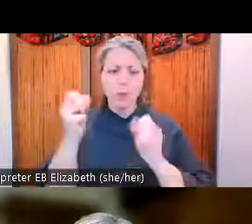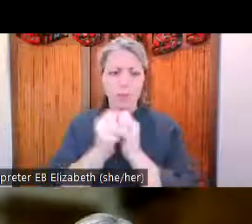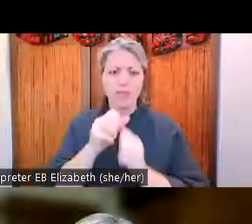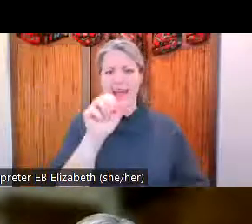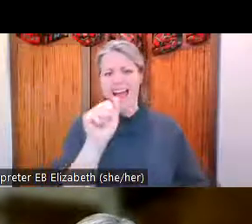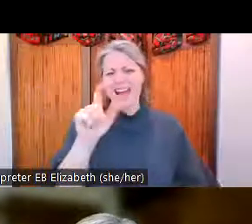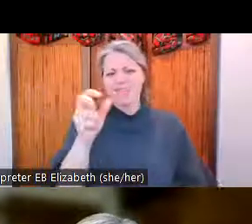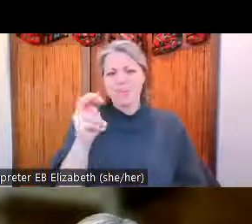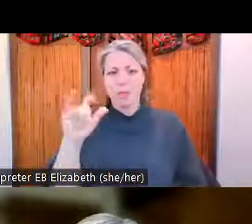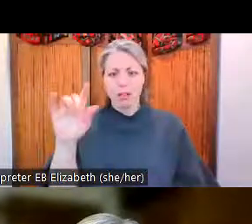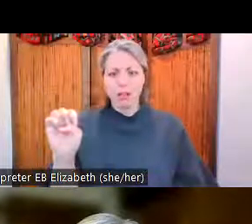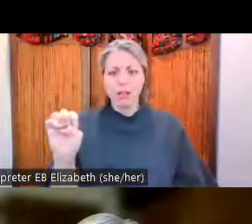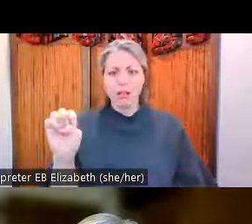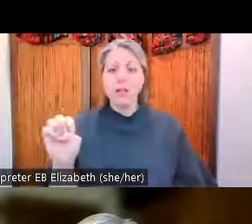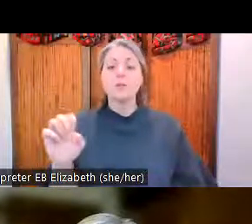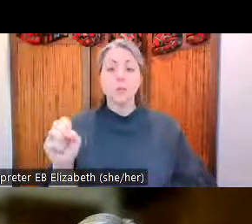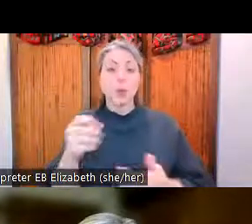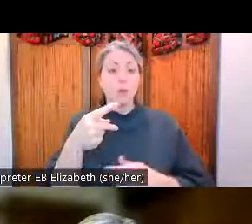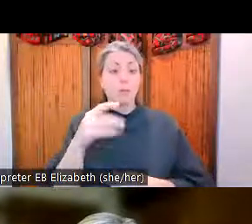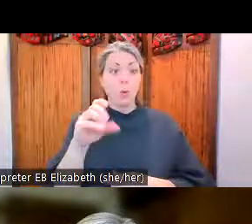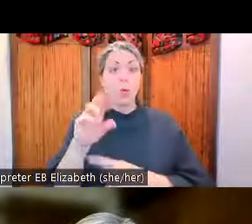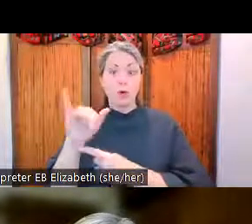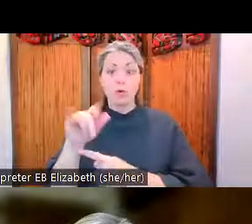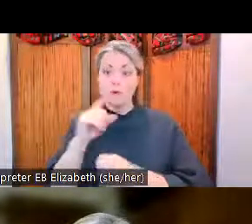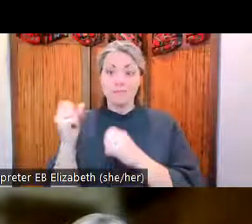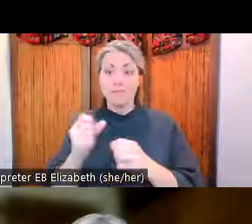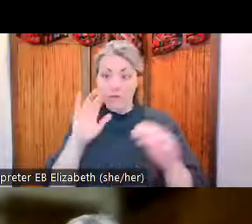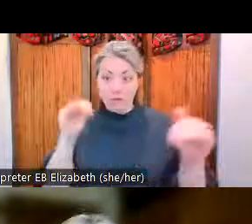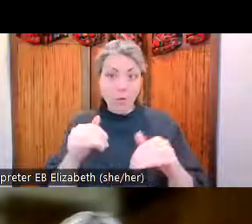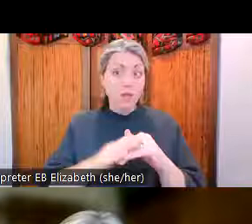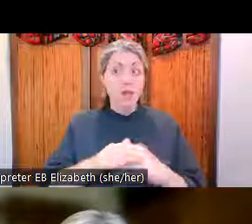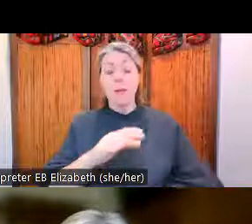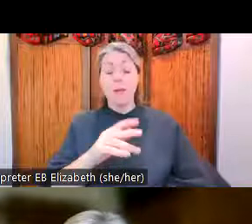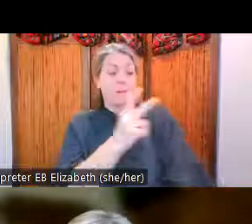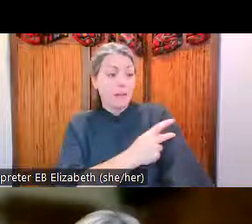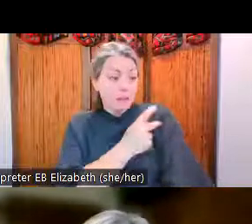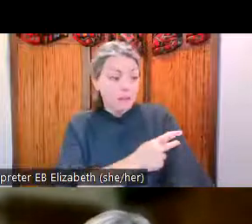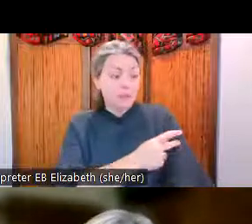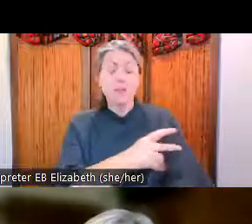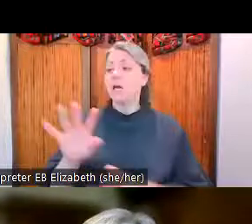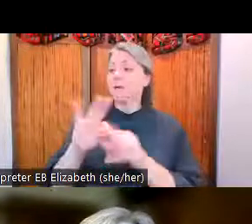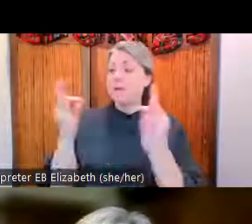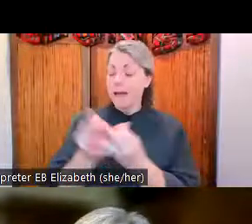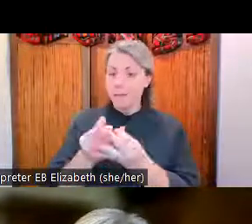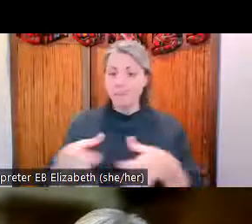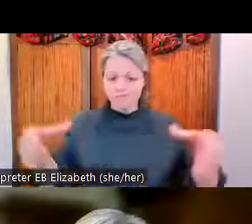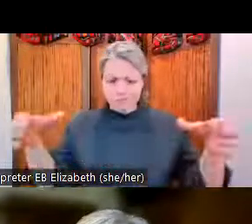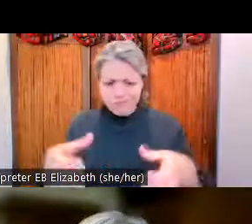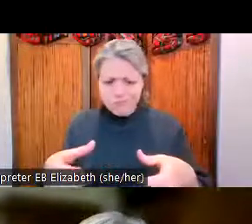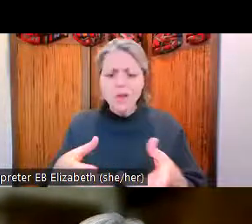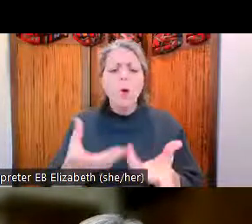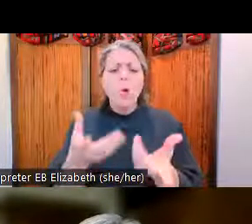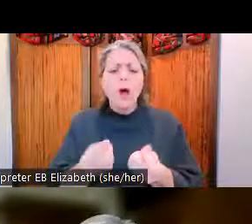choices. So PCORI really focuses on having patients and families, especially when those patients are